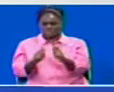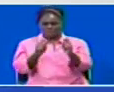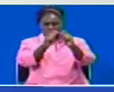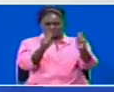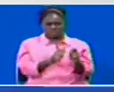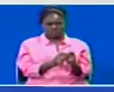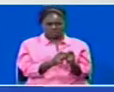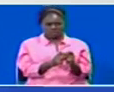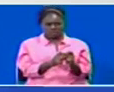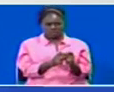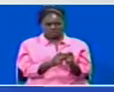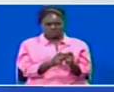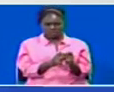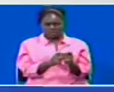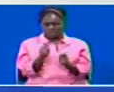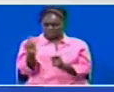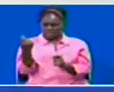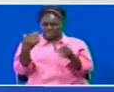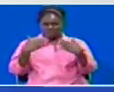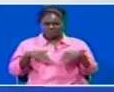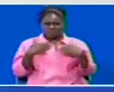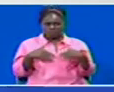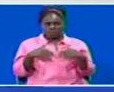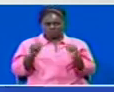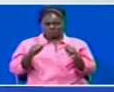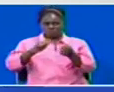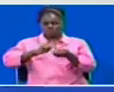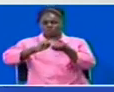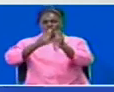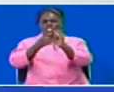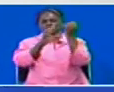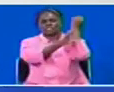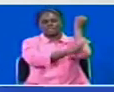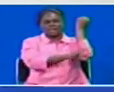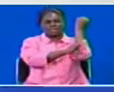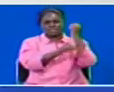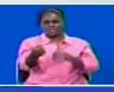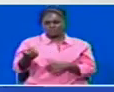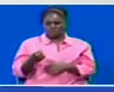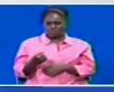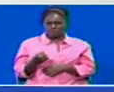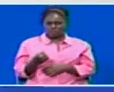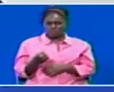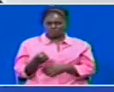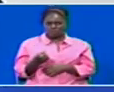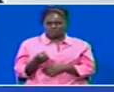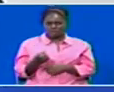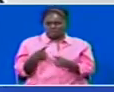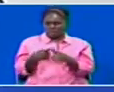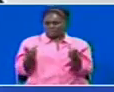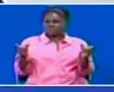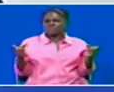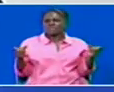they begin to lose the plot, because Kenyans can transform this country by demanding issues of their leaders. But the